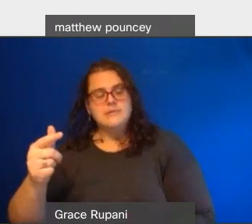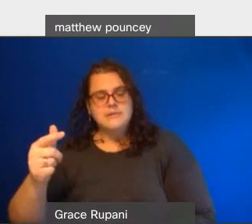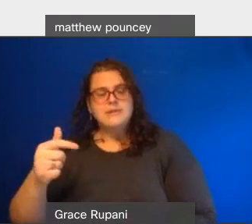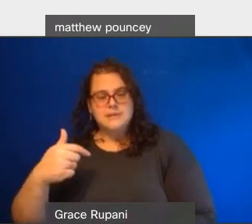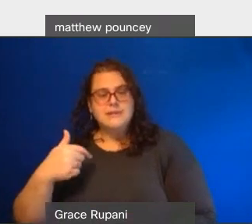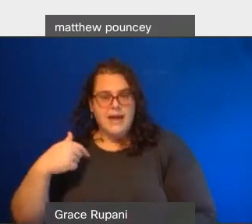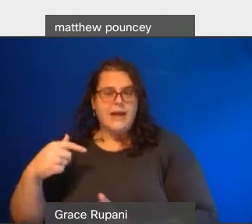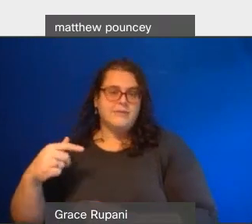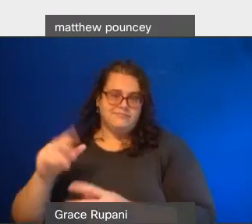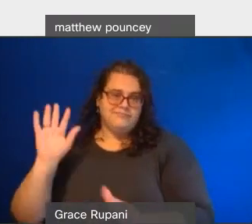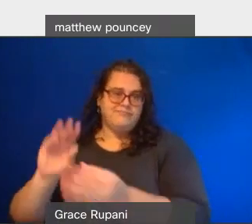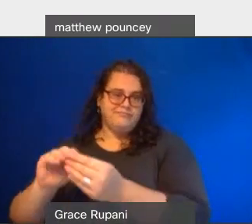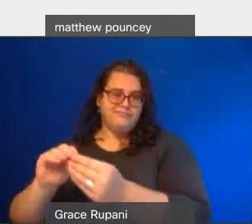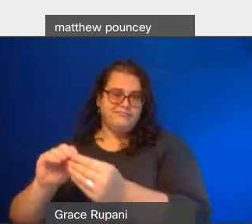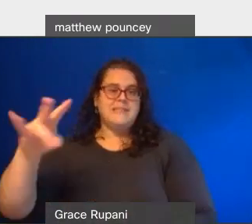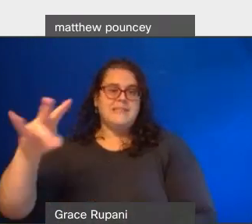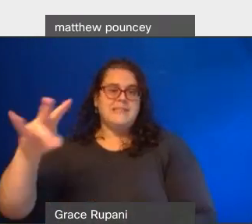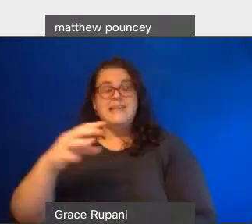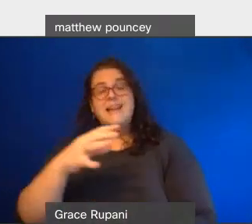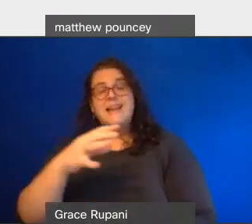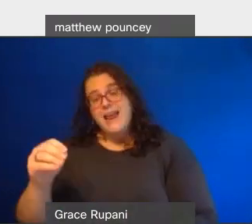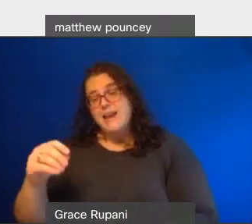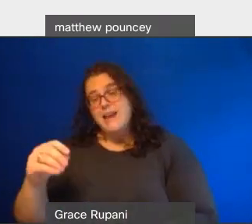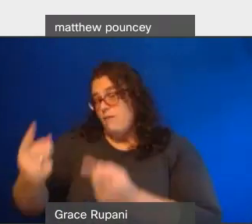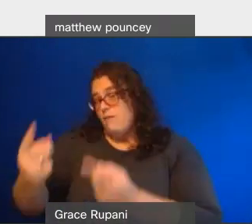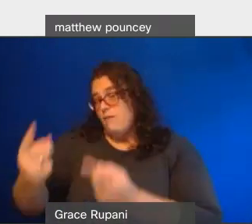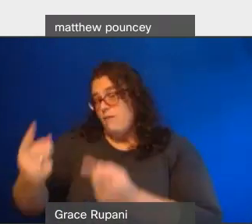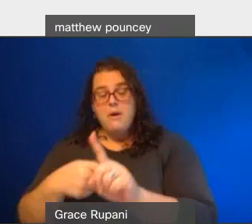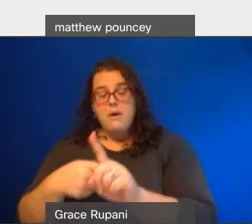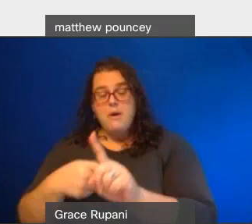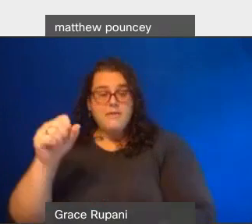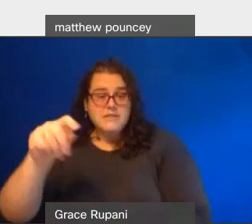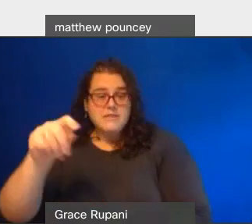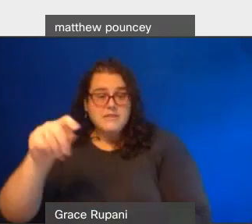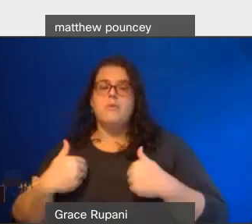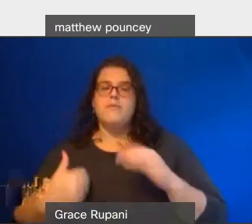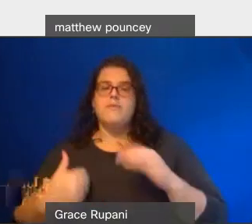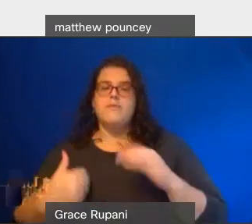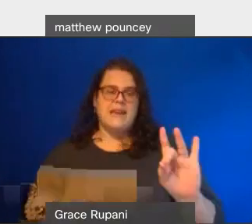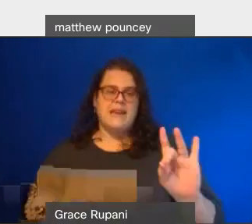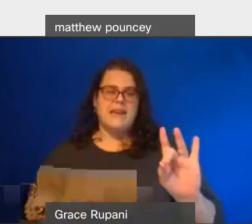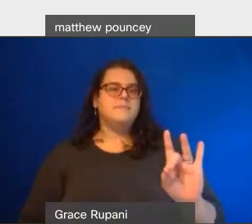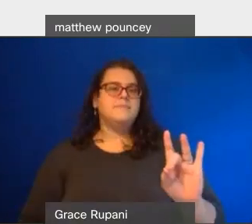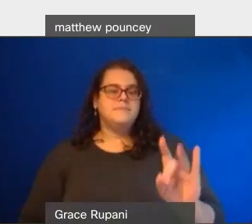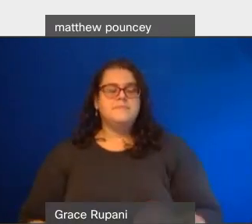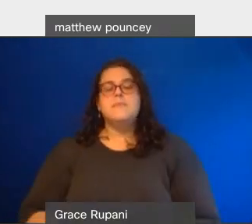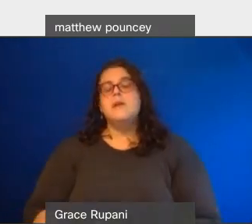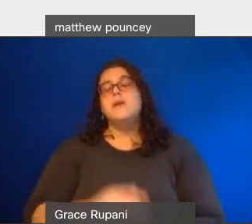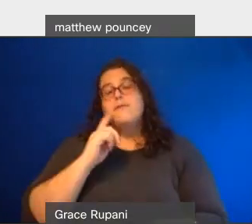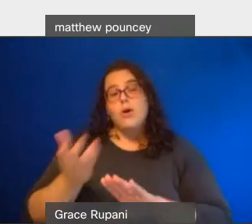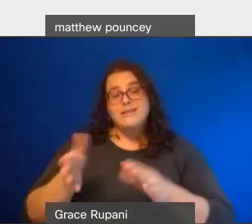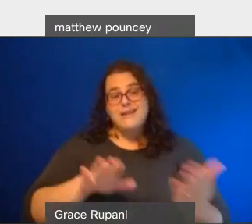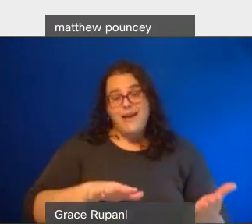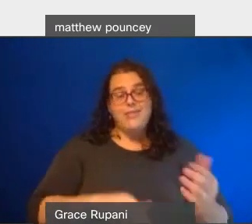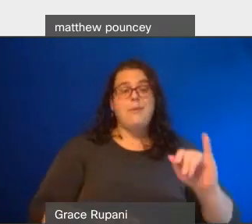17, and to date for the month of September, we have had 8. In terms of death, we had 0 in March, but